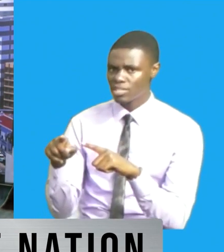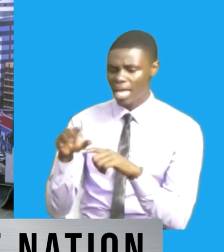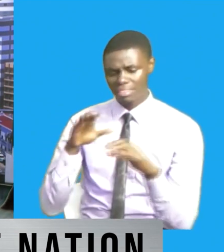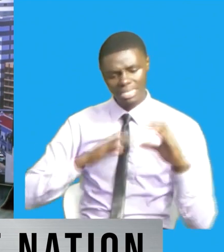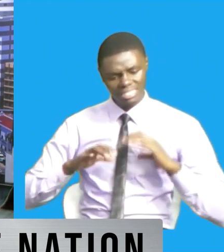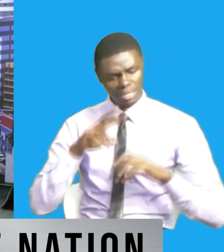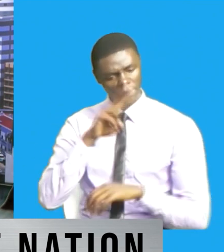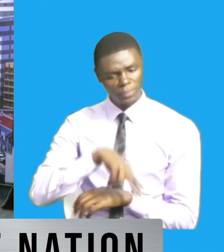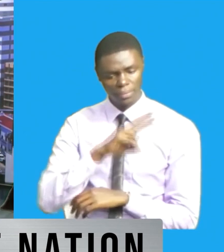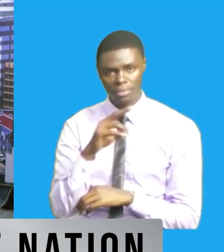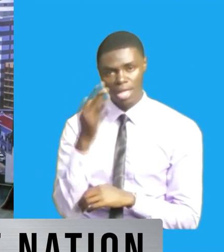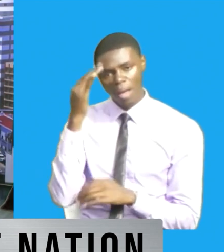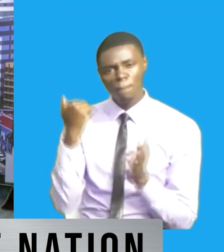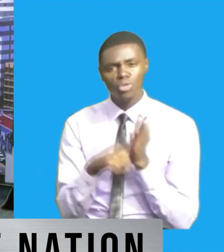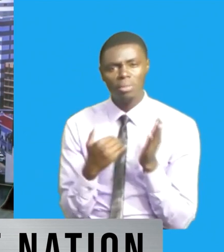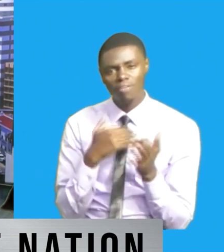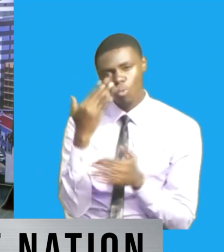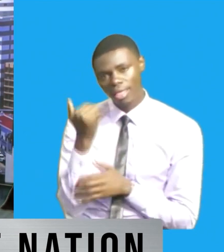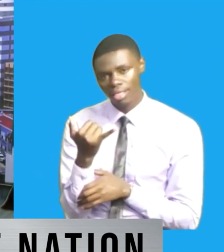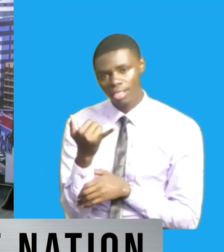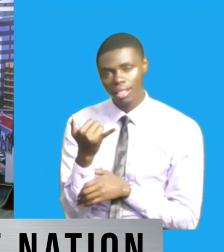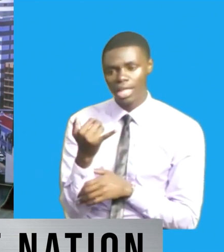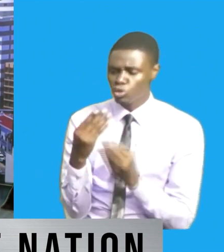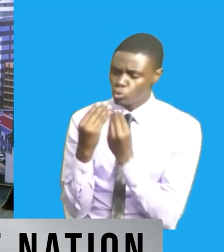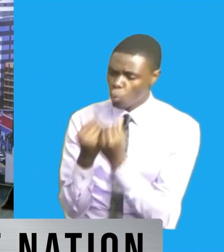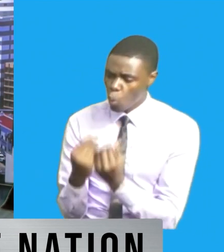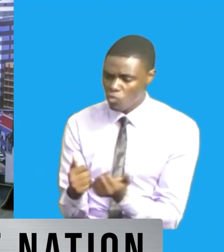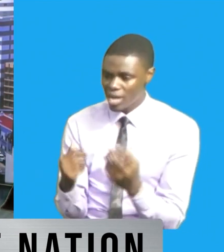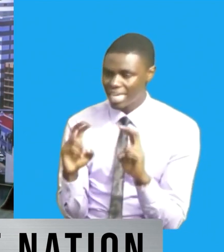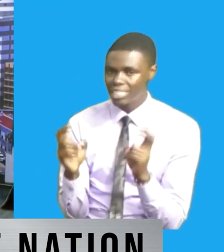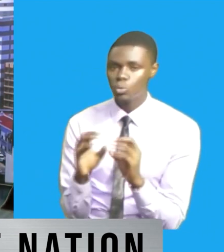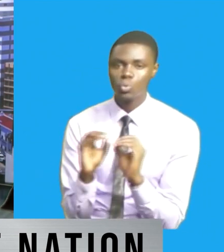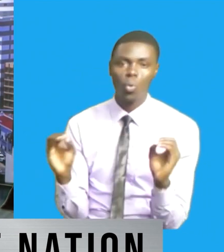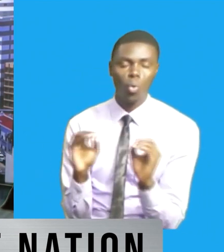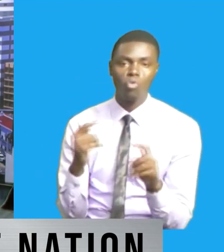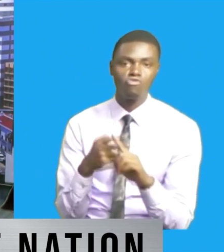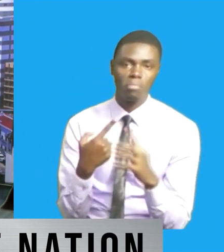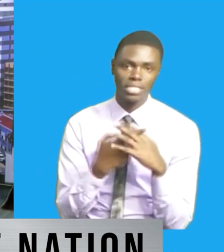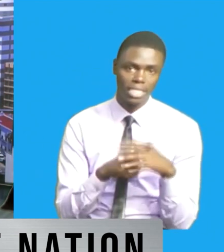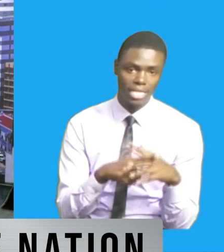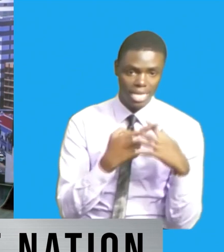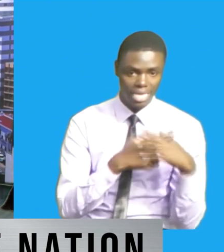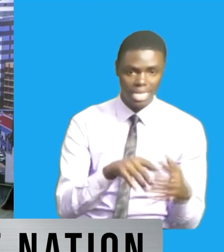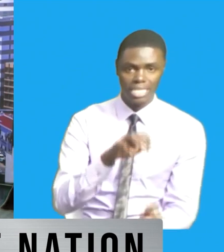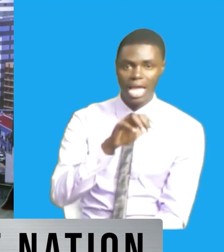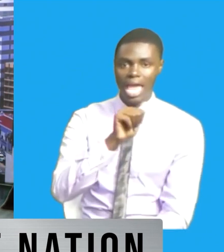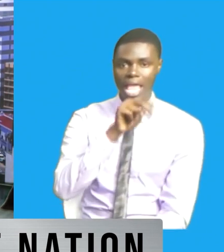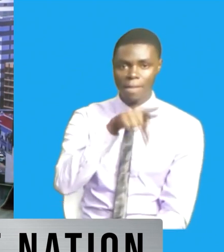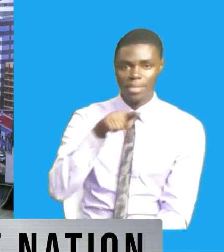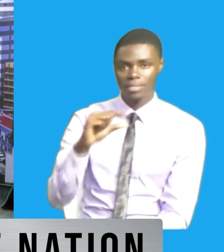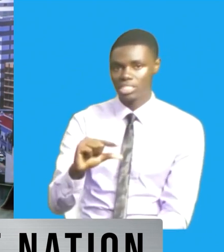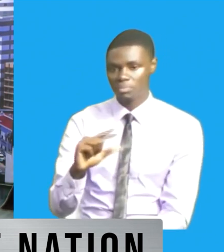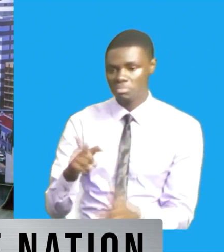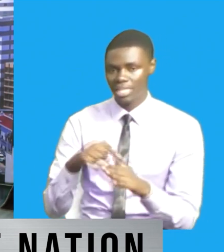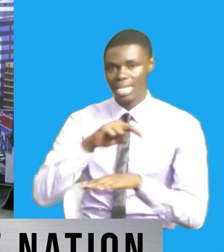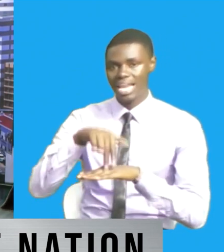Why are we in this mess right now? It is because we have not solved these issues right from the past. Ilianzia IPPG, tukakuja